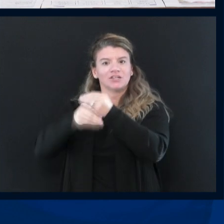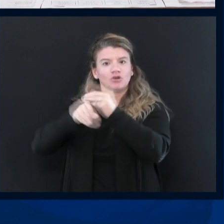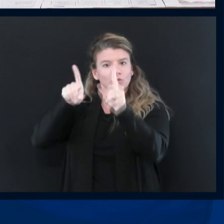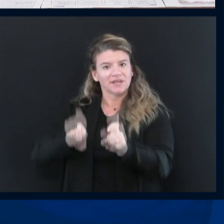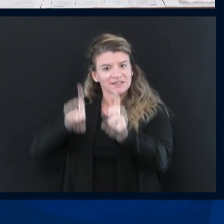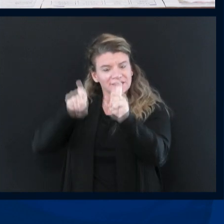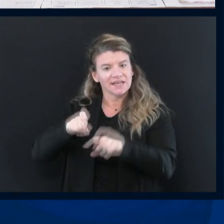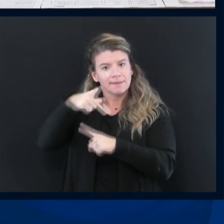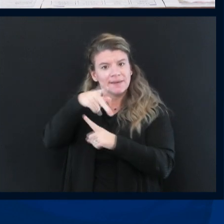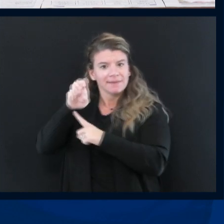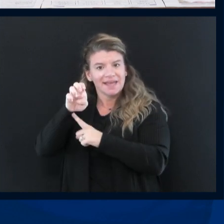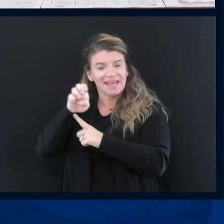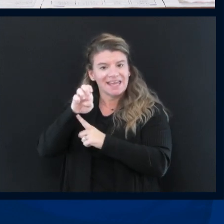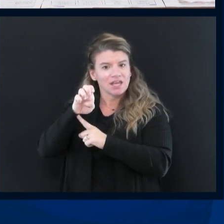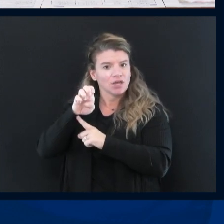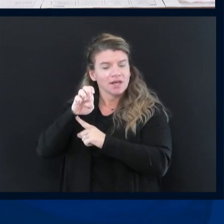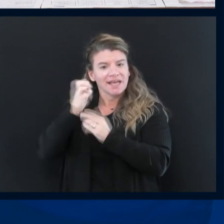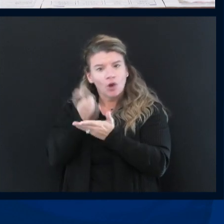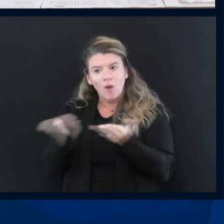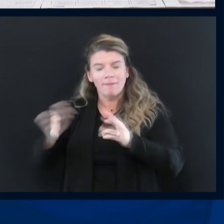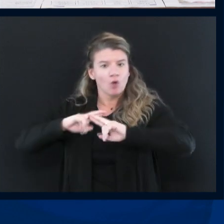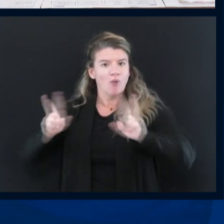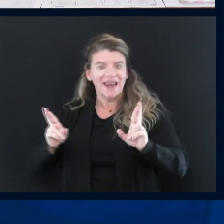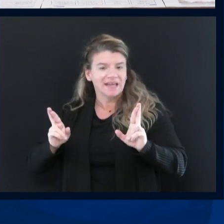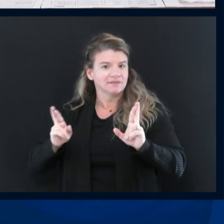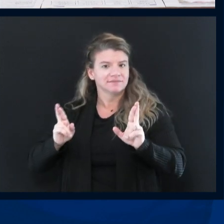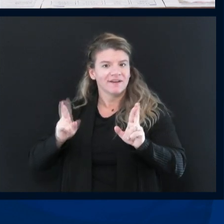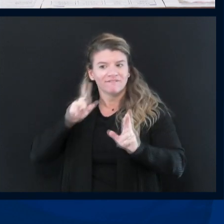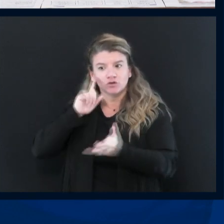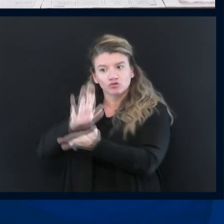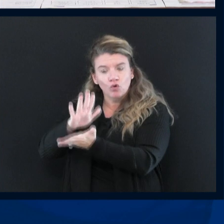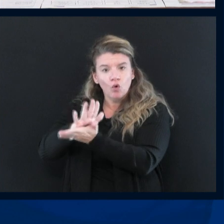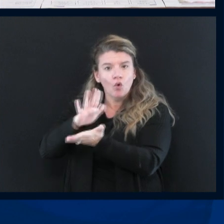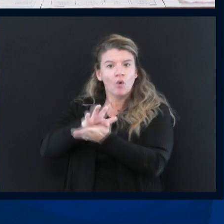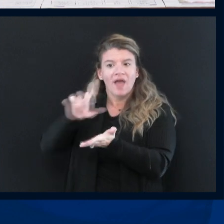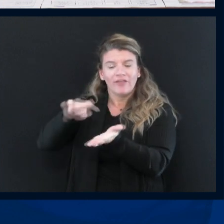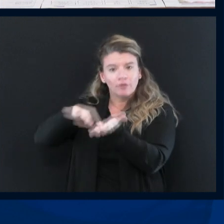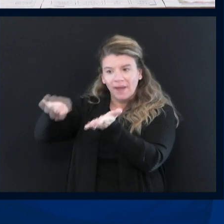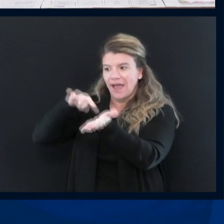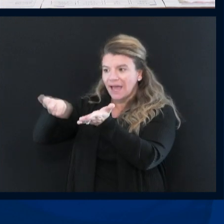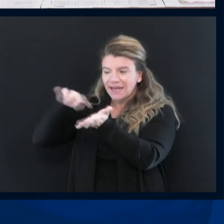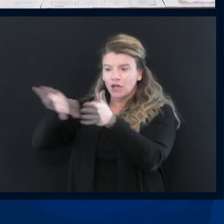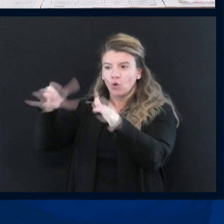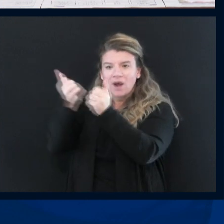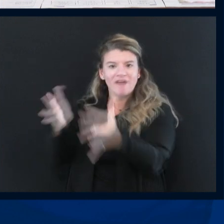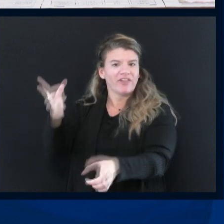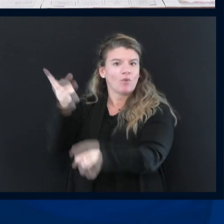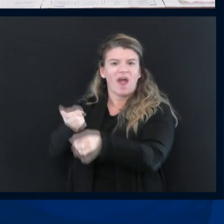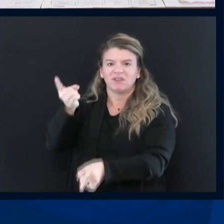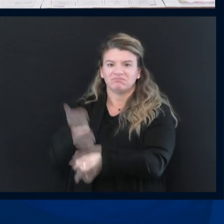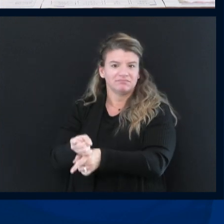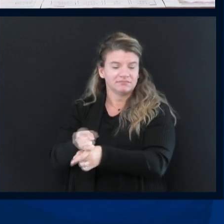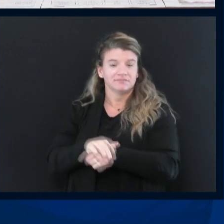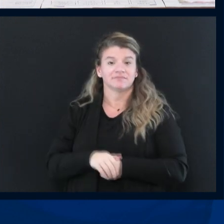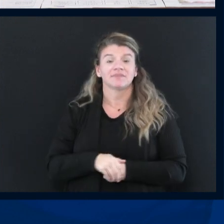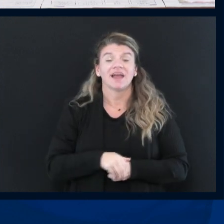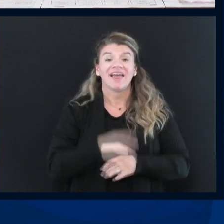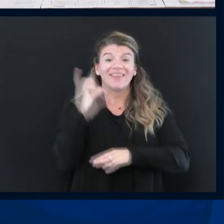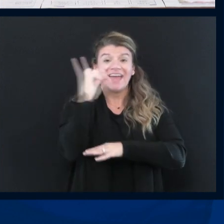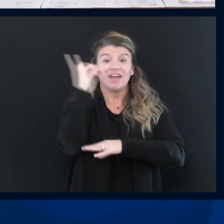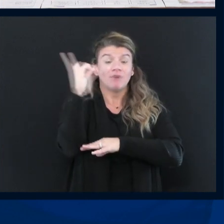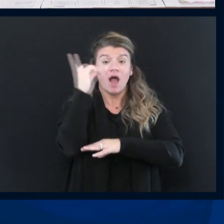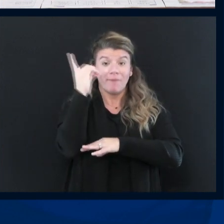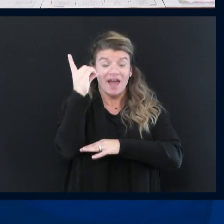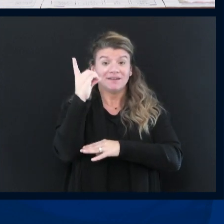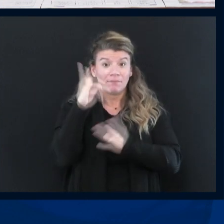PPE equipment that's sitting there, and they're paying bills, and it's going out right every day. Broadband projects, we're